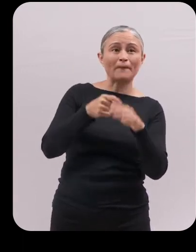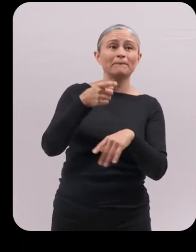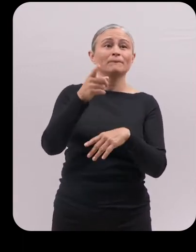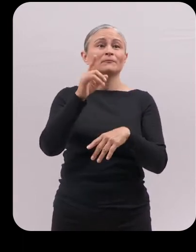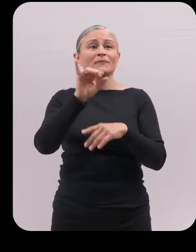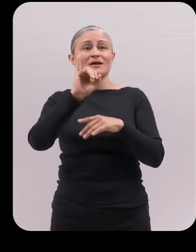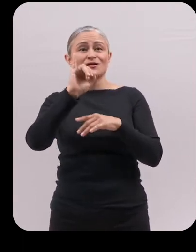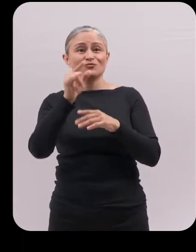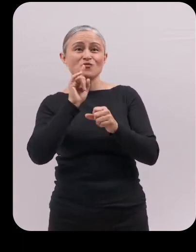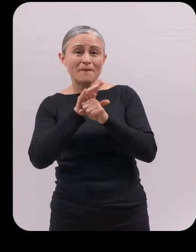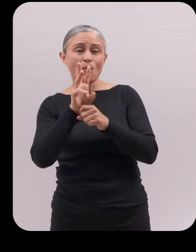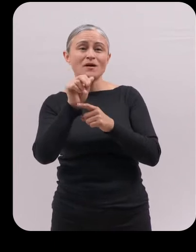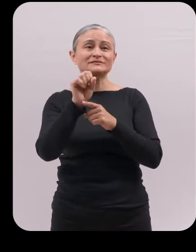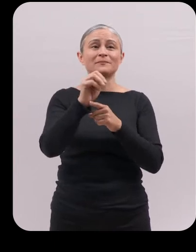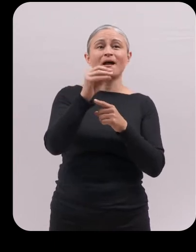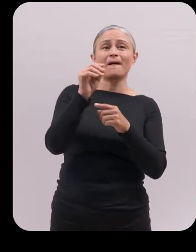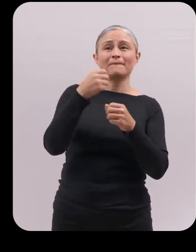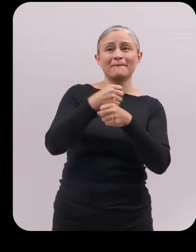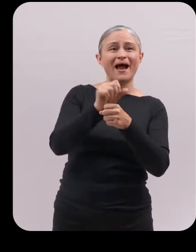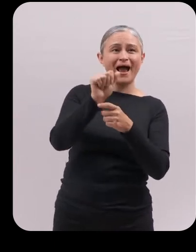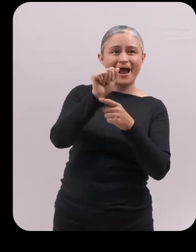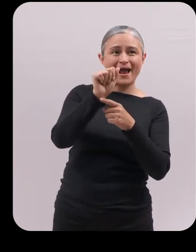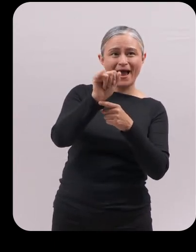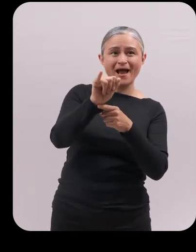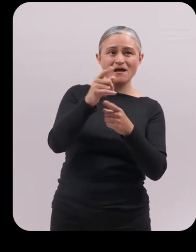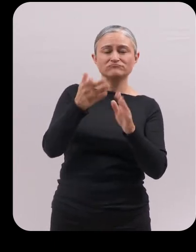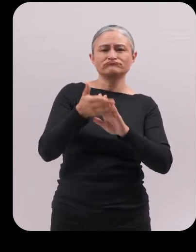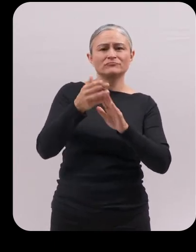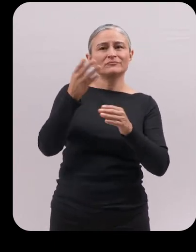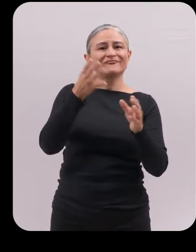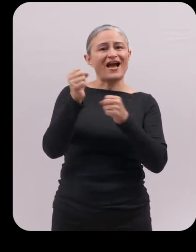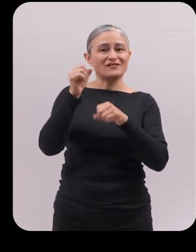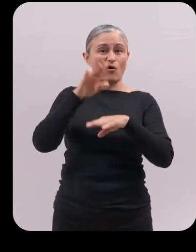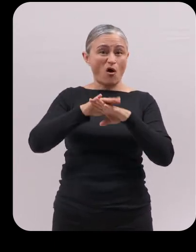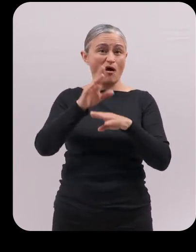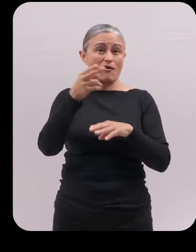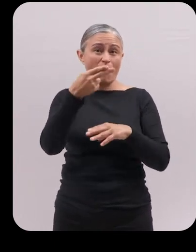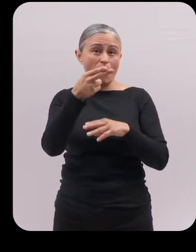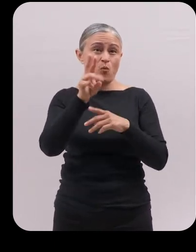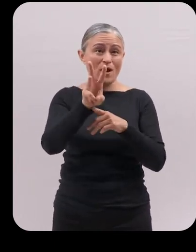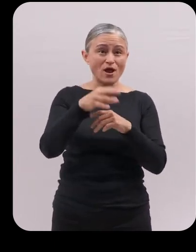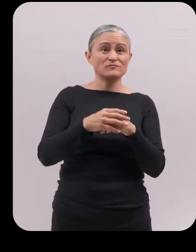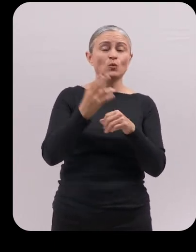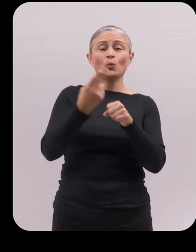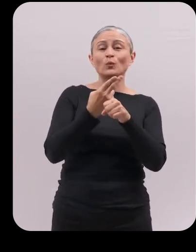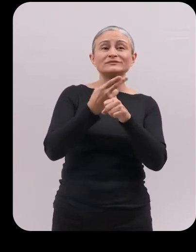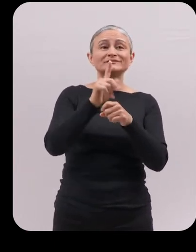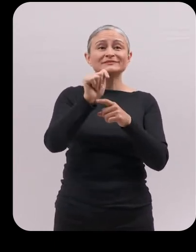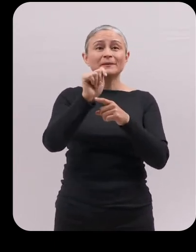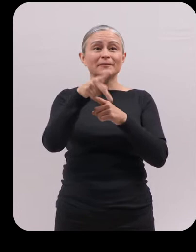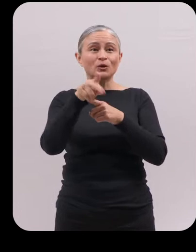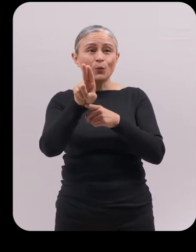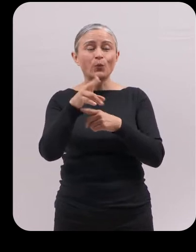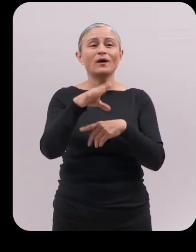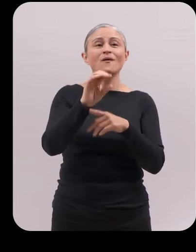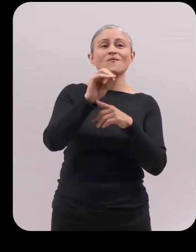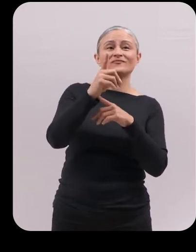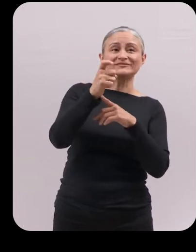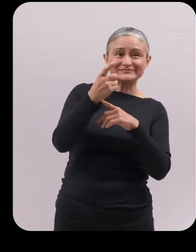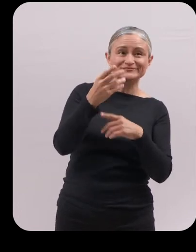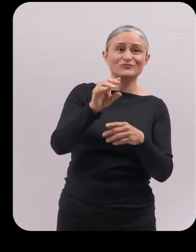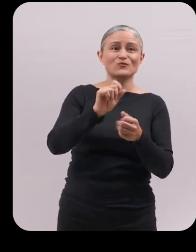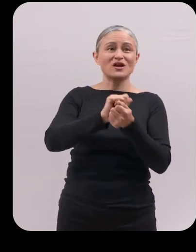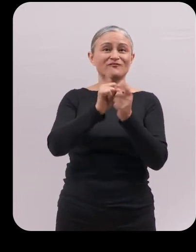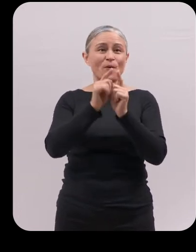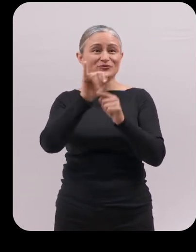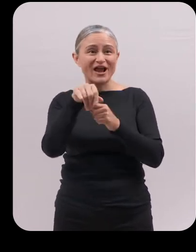are making AI run faster on a wider set of hardware. So whether you're using TensorFlow.js, Onyx Runtime, Transformers.js, MediaPipe,